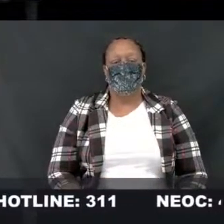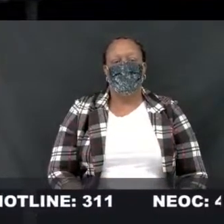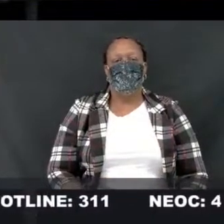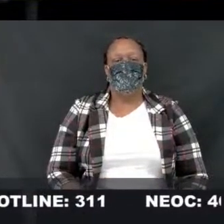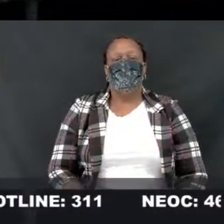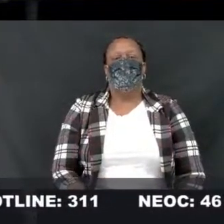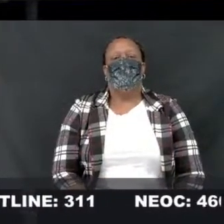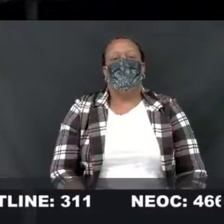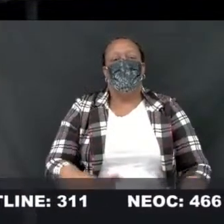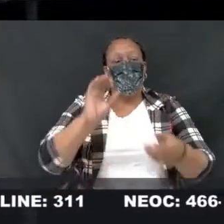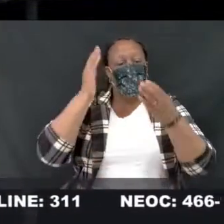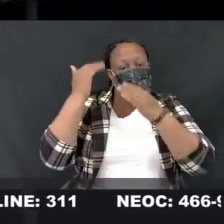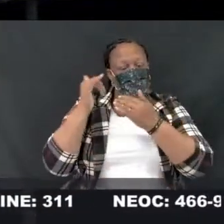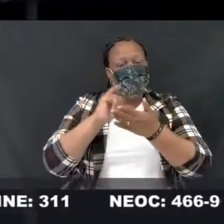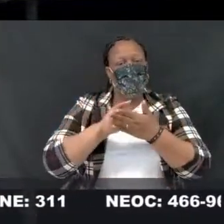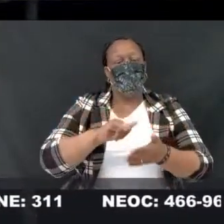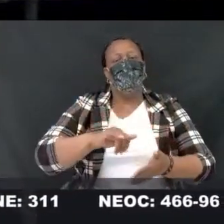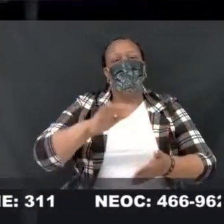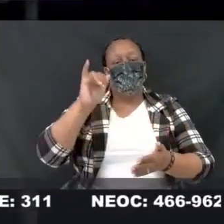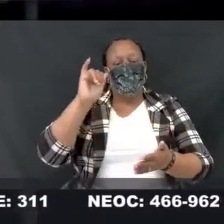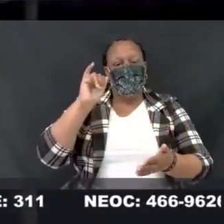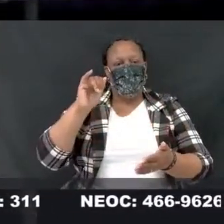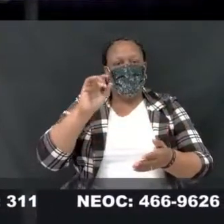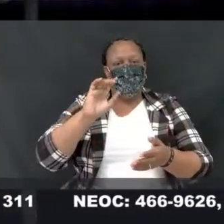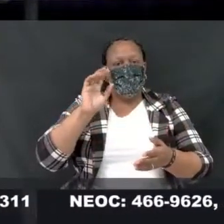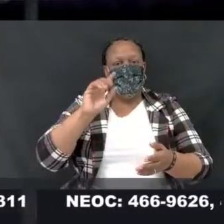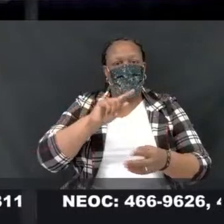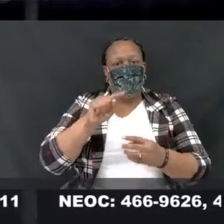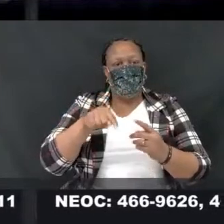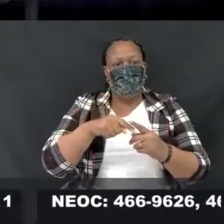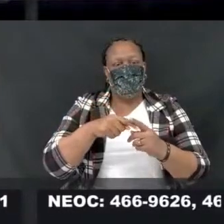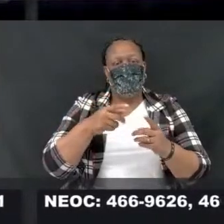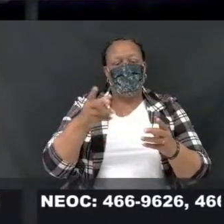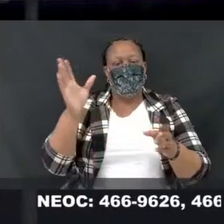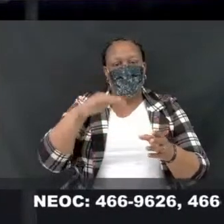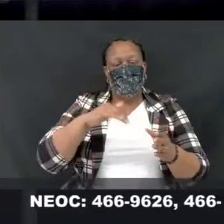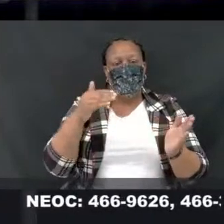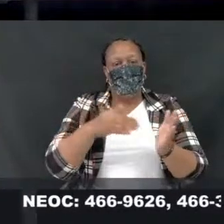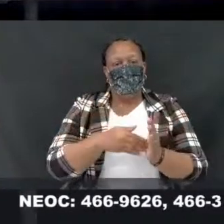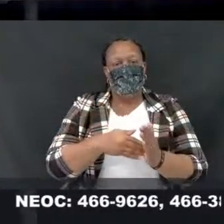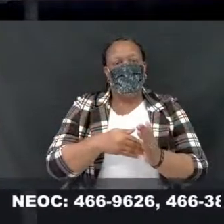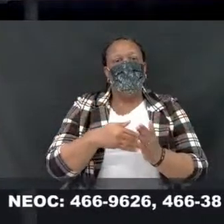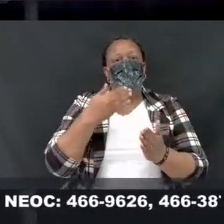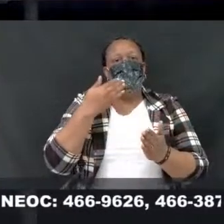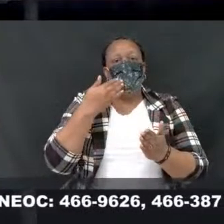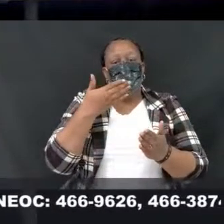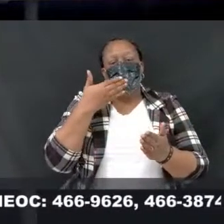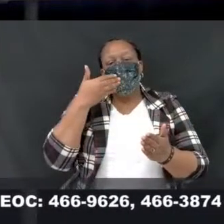of easing of restrictions. Thank you again, and take care.